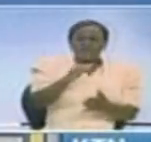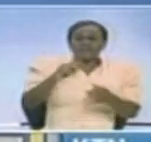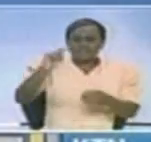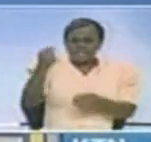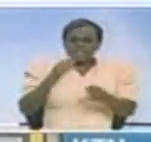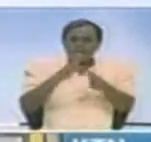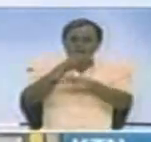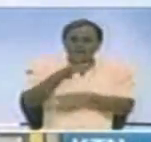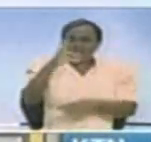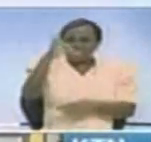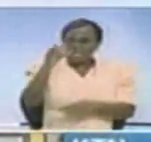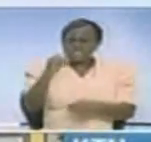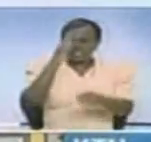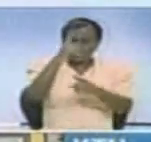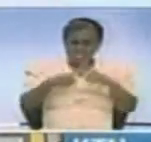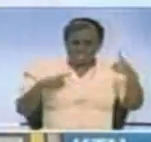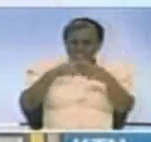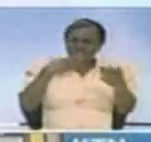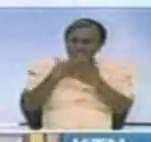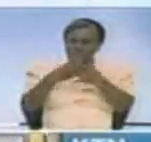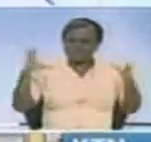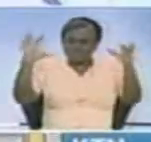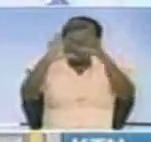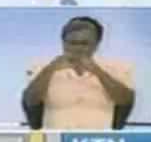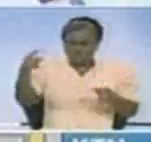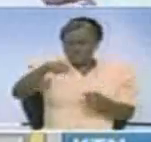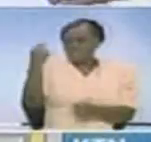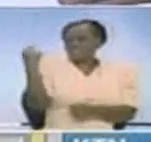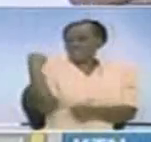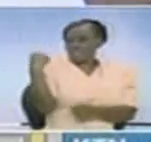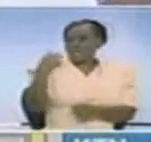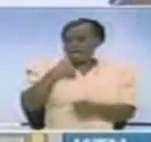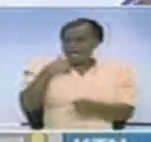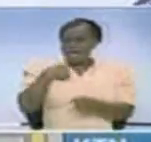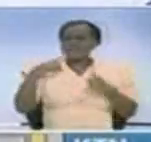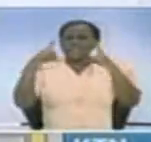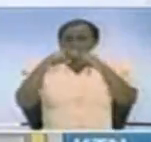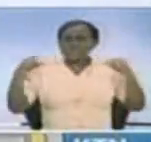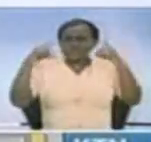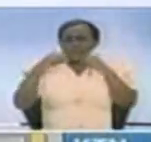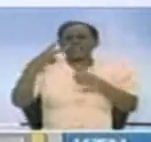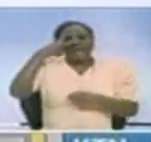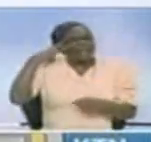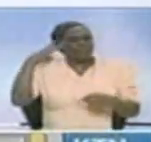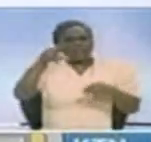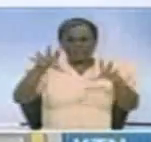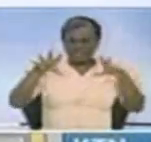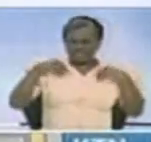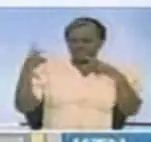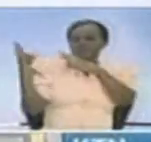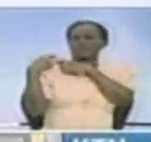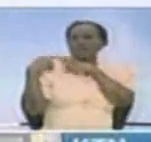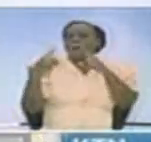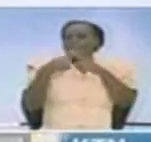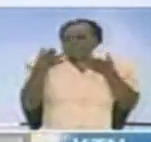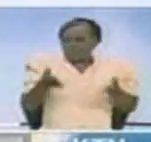years. Thank you so much for joining us on KTN tonight. Yesterday we had a statement from Al-Shabaab claiming responsibility for the attacks in Mpeketoni. Yes. Today we